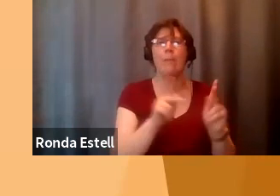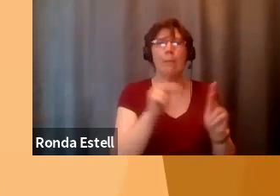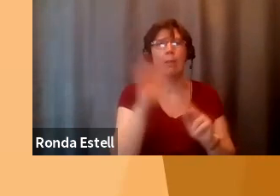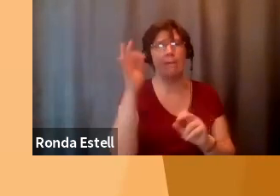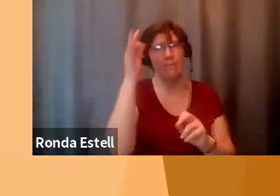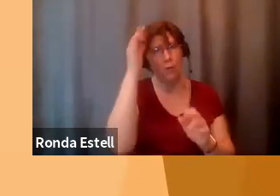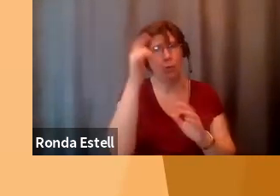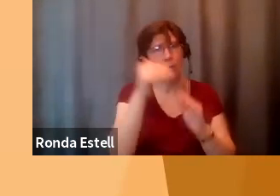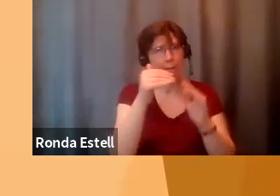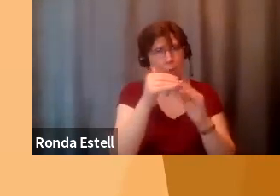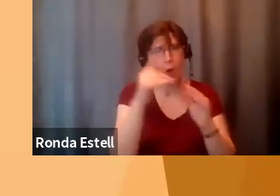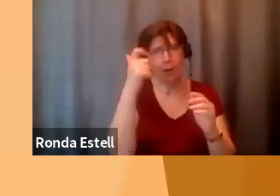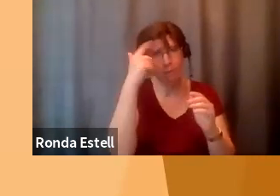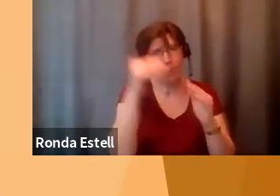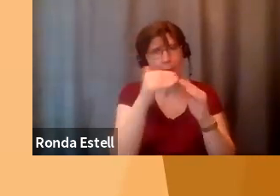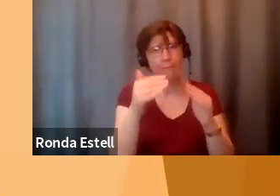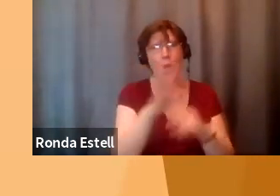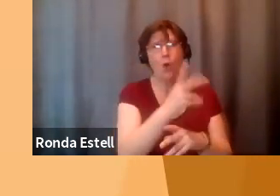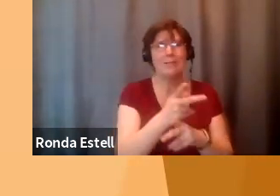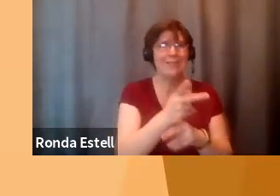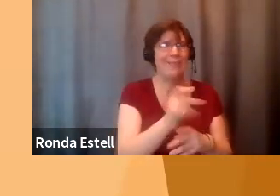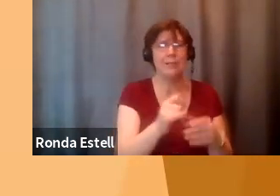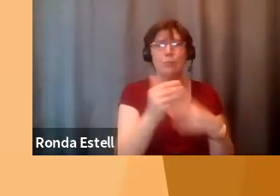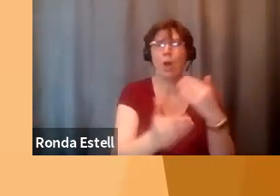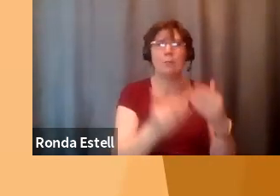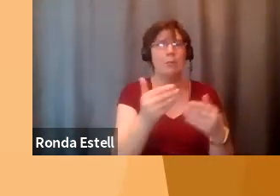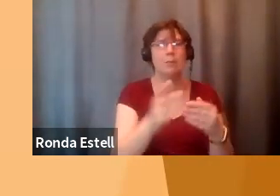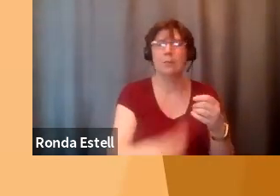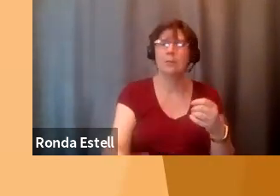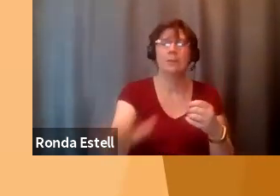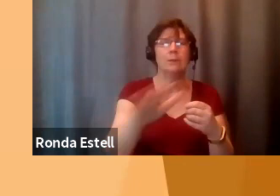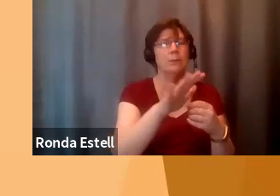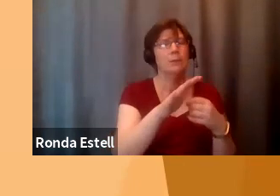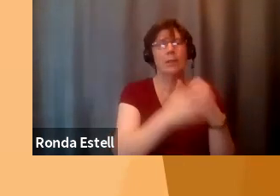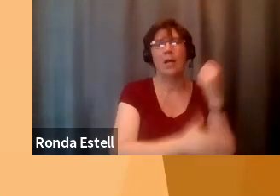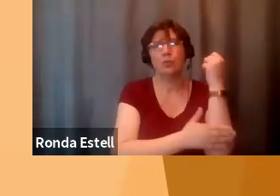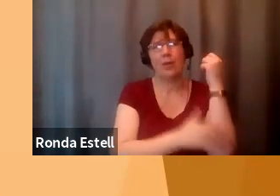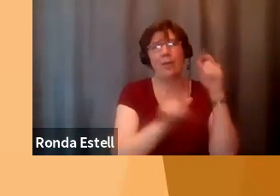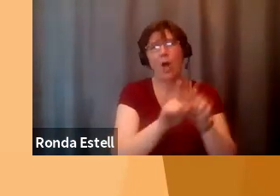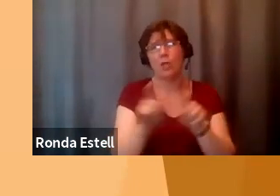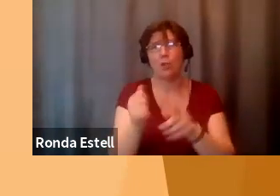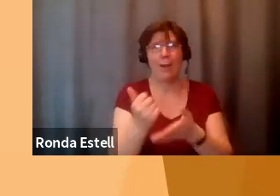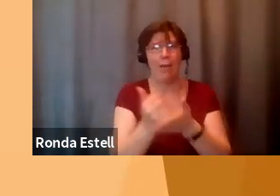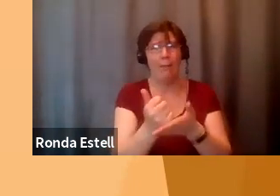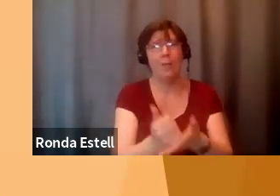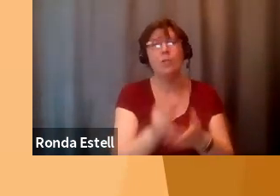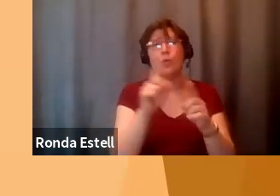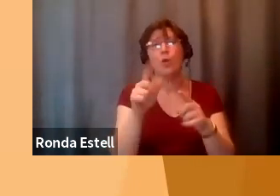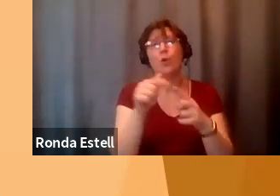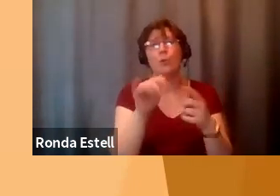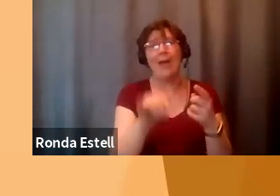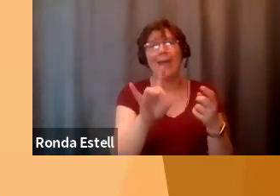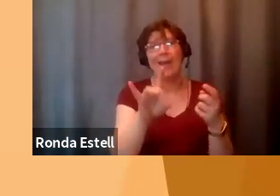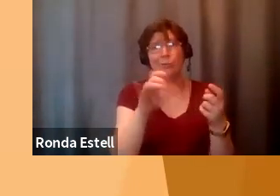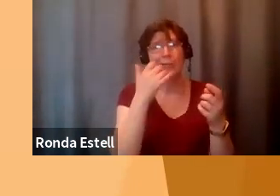level, at the government level, who oversee this whole process across the country, they also can help. So again, you can go to that 800 number, or